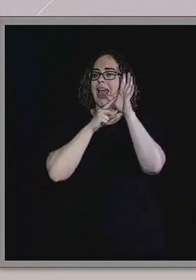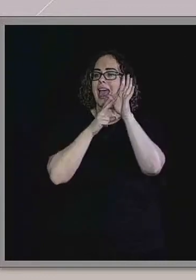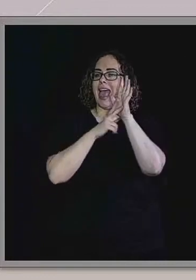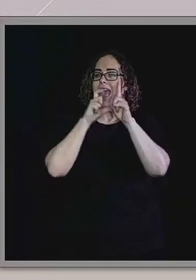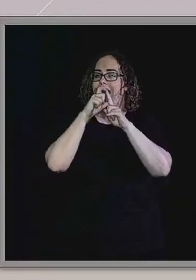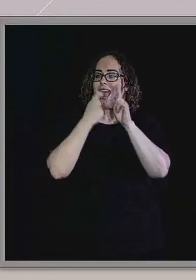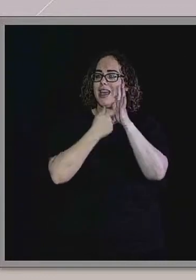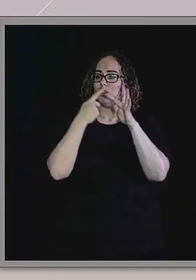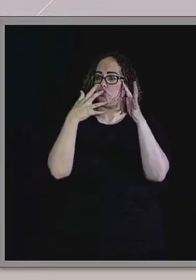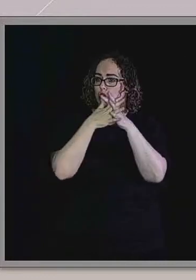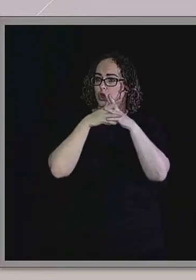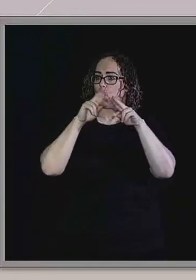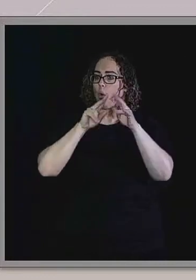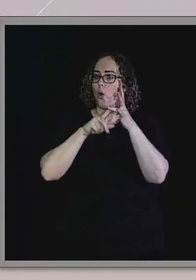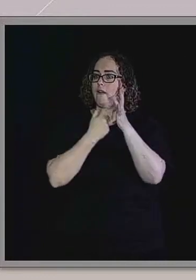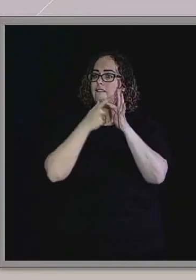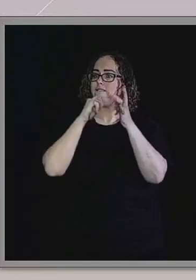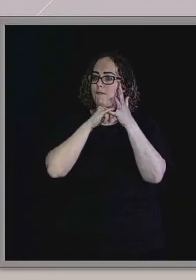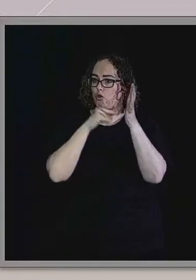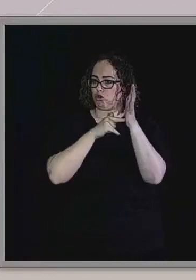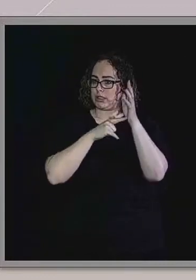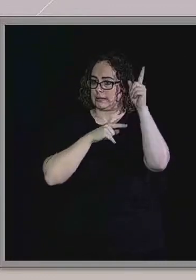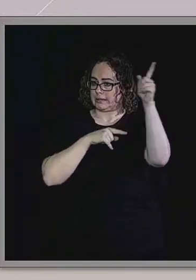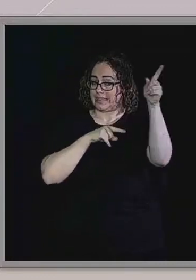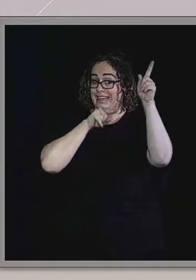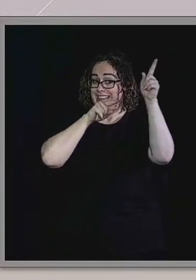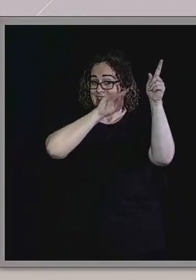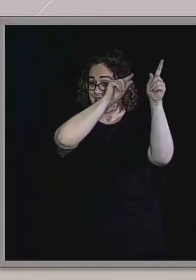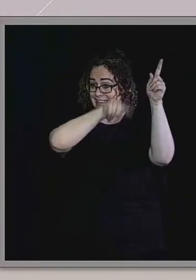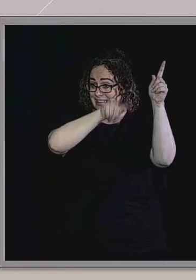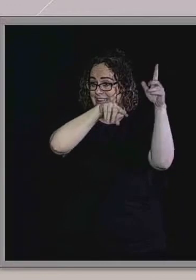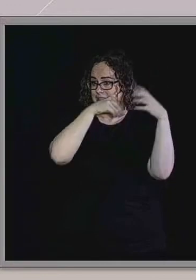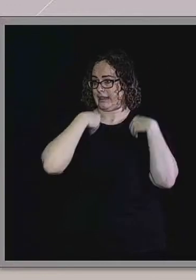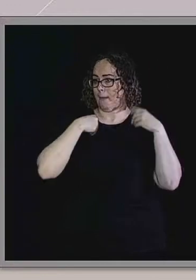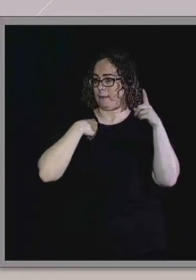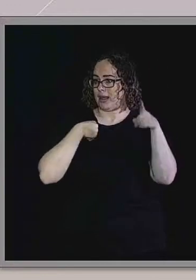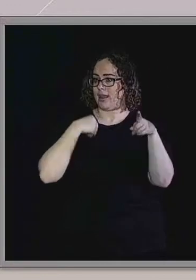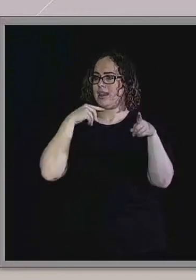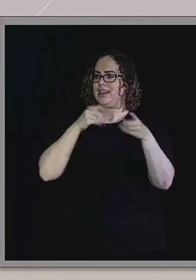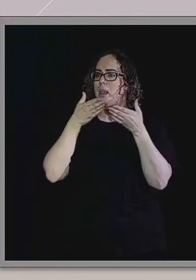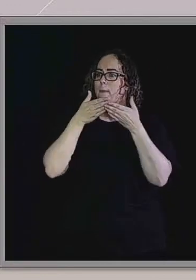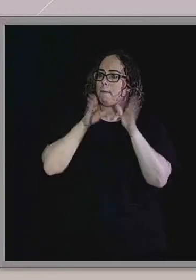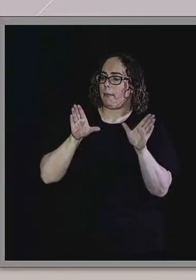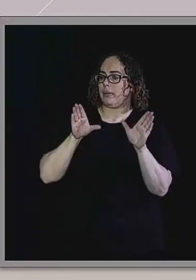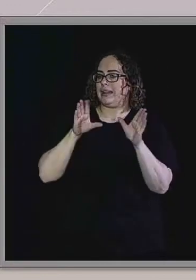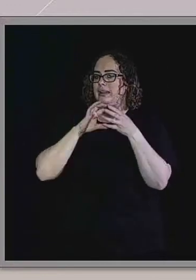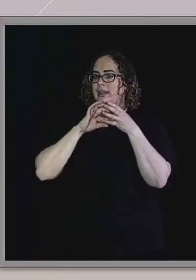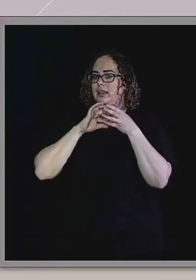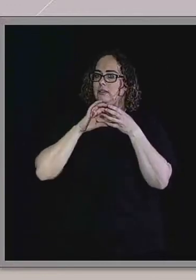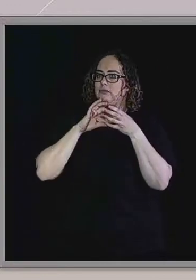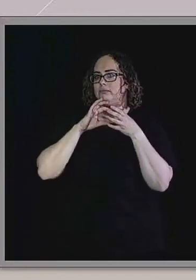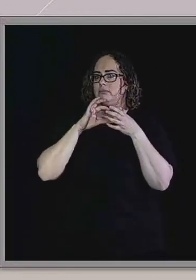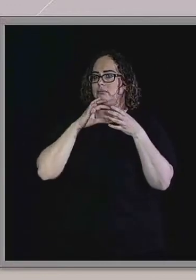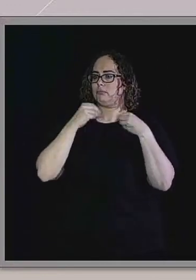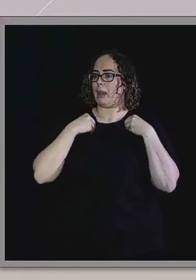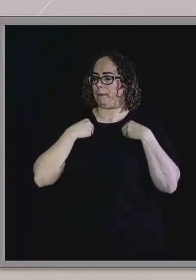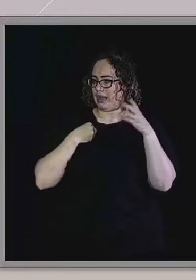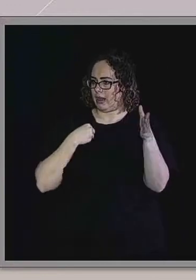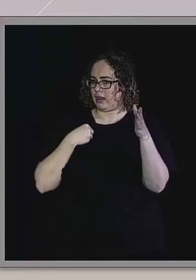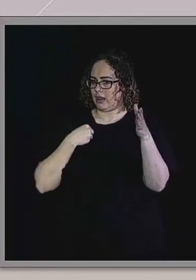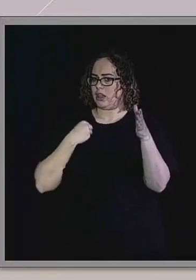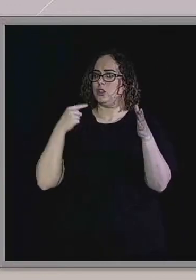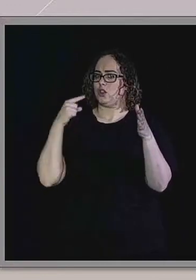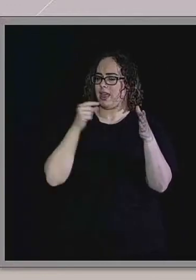obviously a public listed company, has multiple shareholders and investors and so on and so forth. So the company needs to take